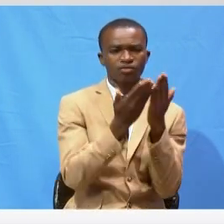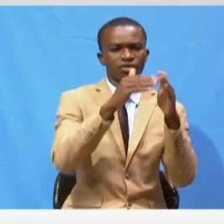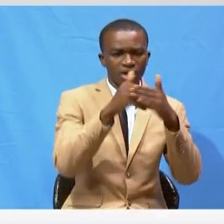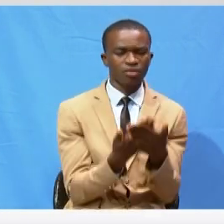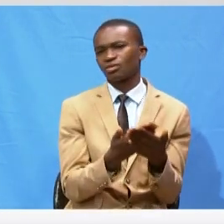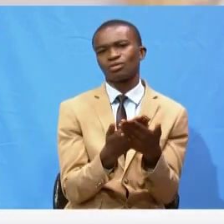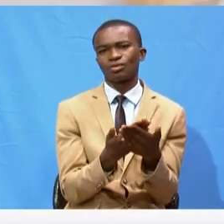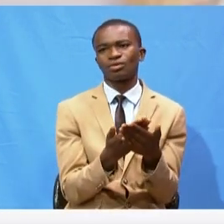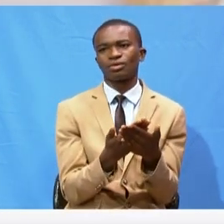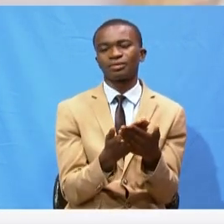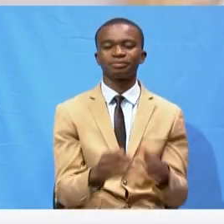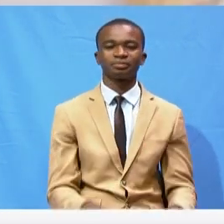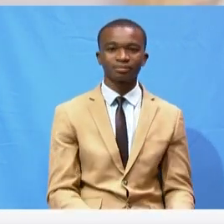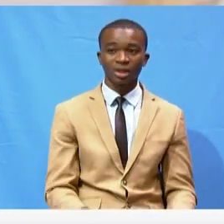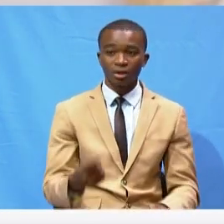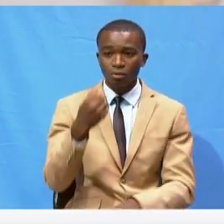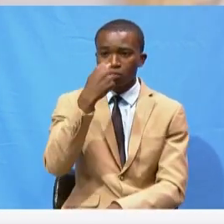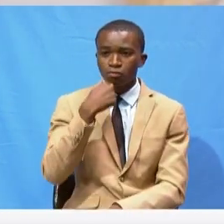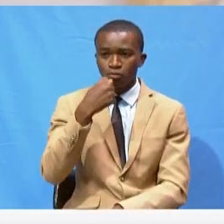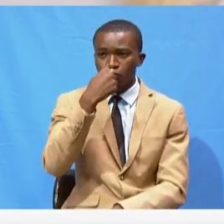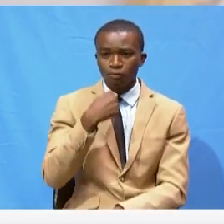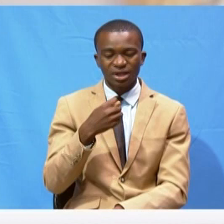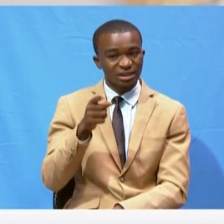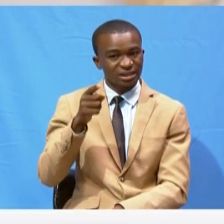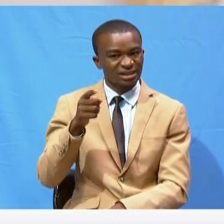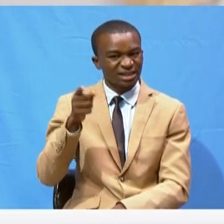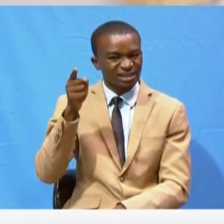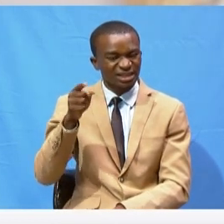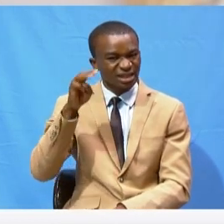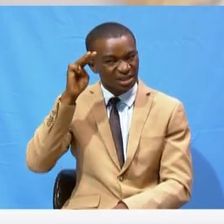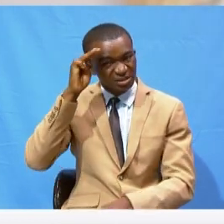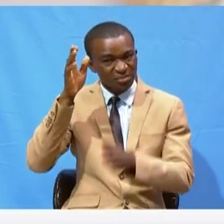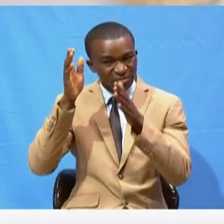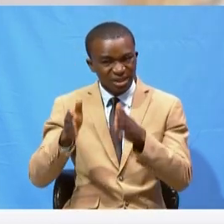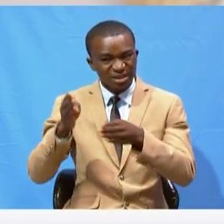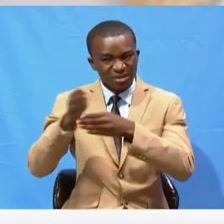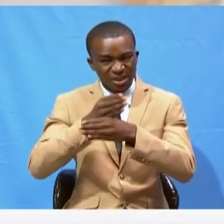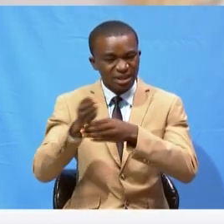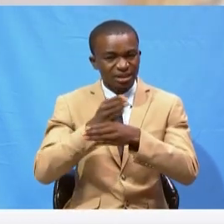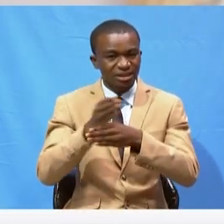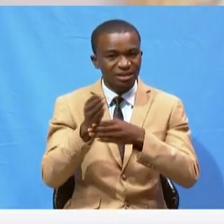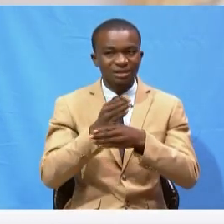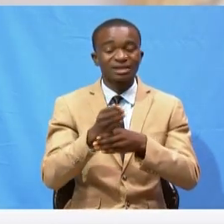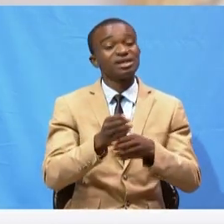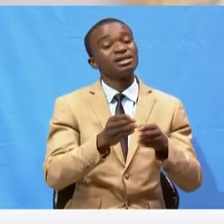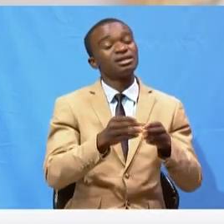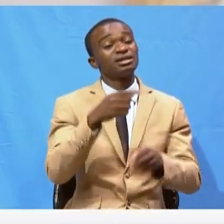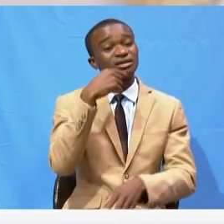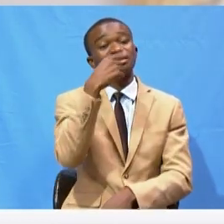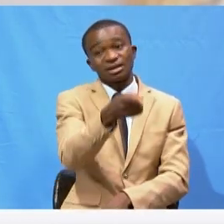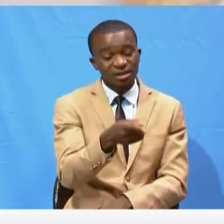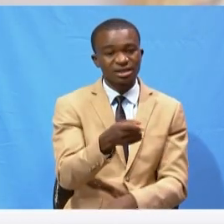trade between the two countries. And Tanzanian Commerce, Trade and Industry Development Minister Omar Said Shaban emphasized the need